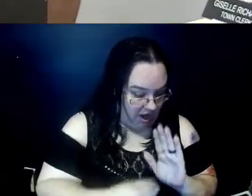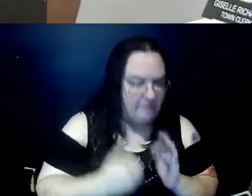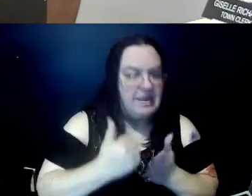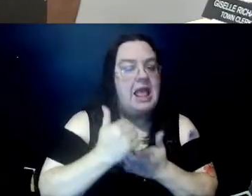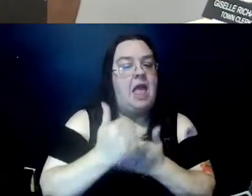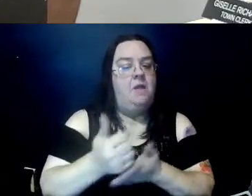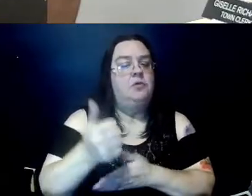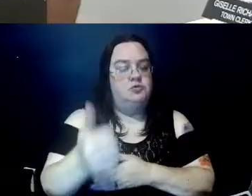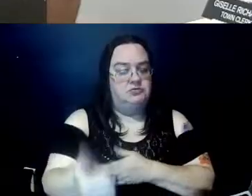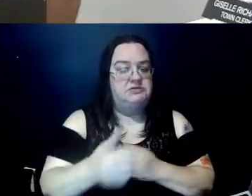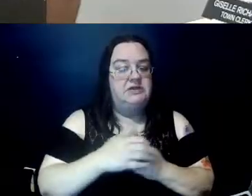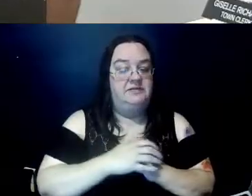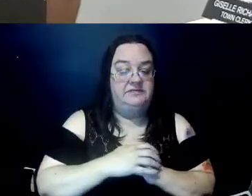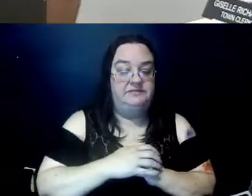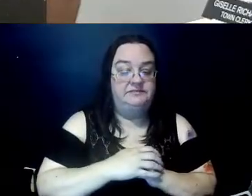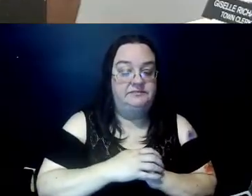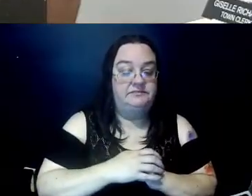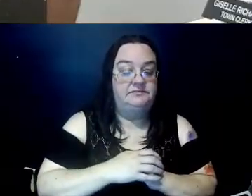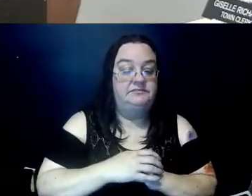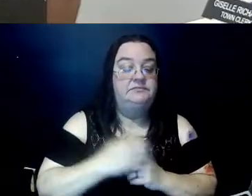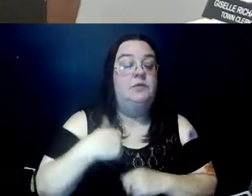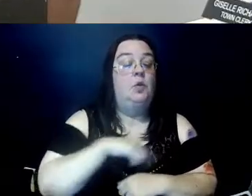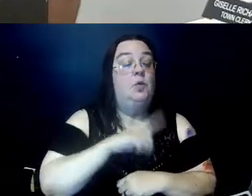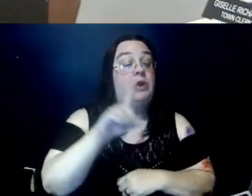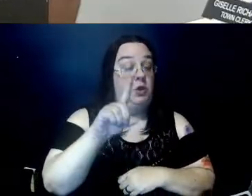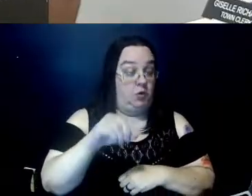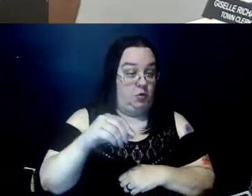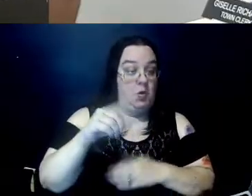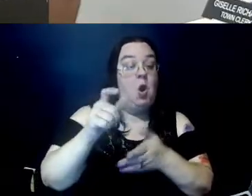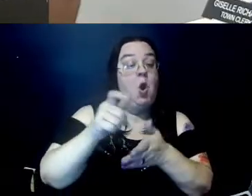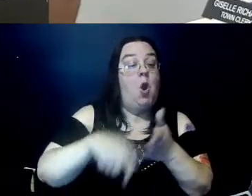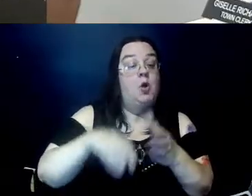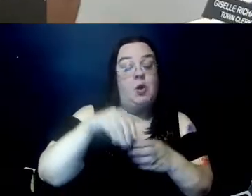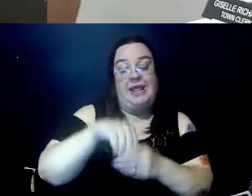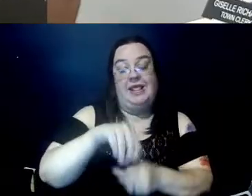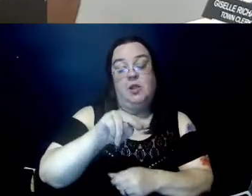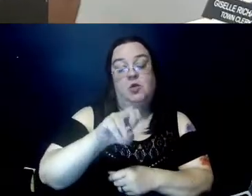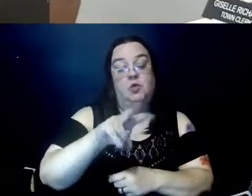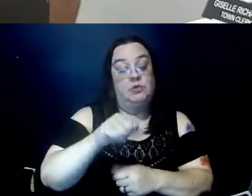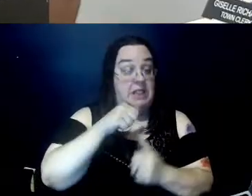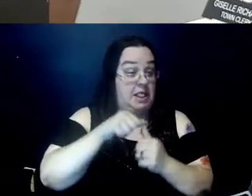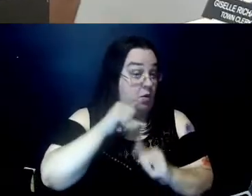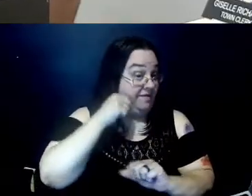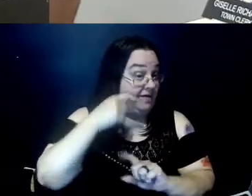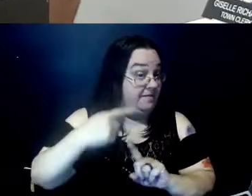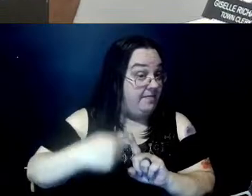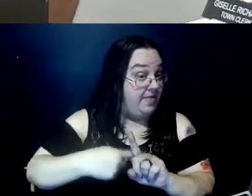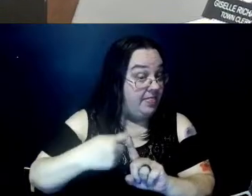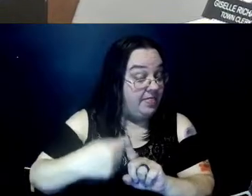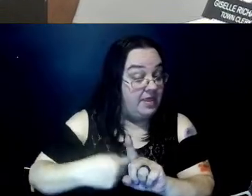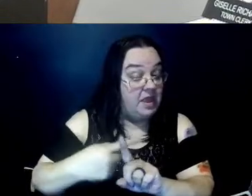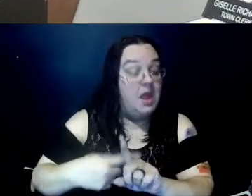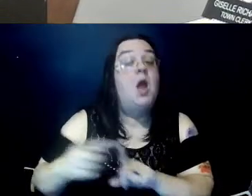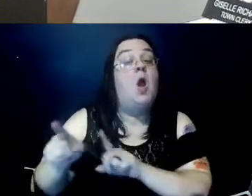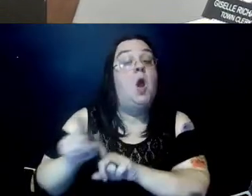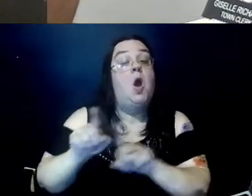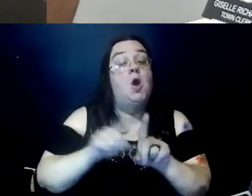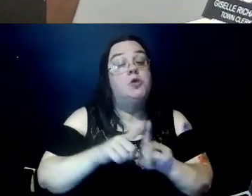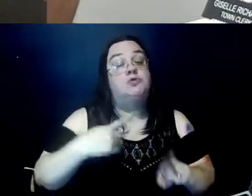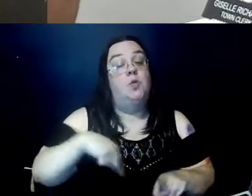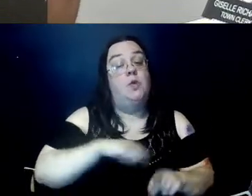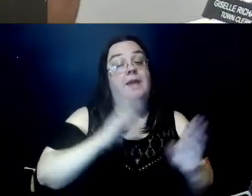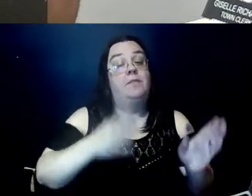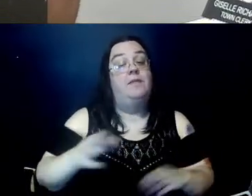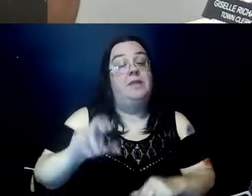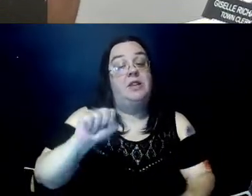do an article in the newsletter every month, and we also prepare the showcase